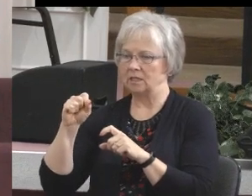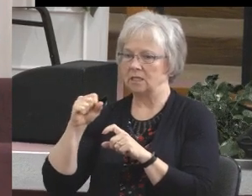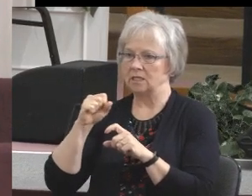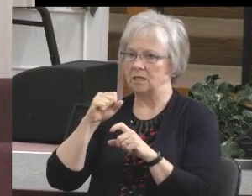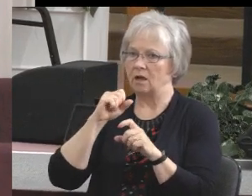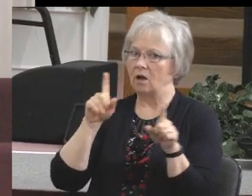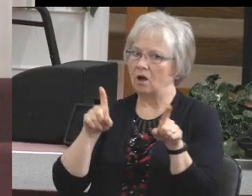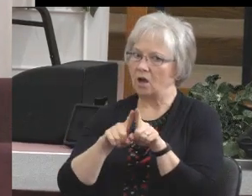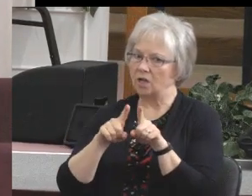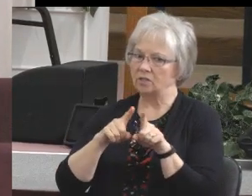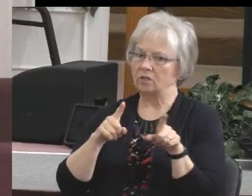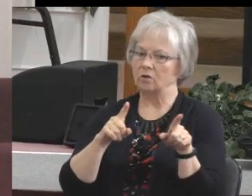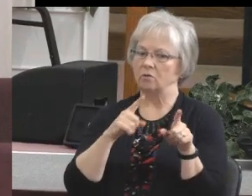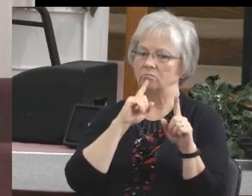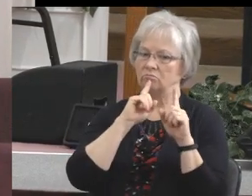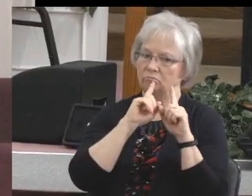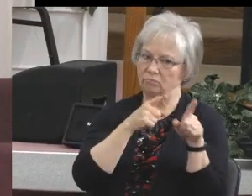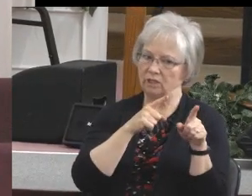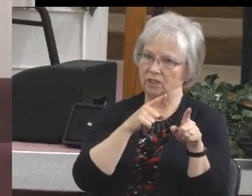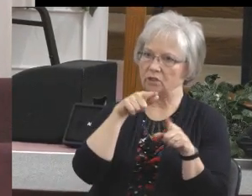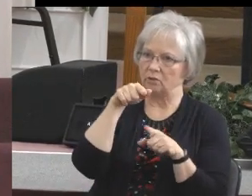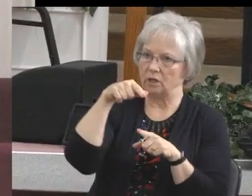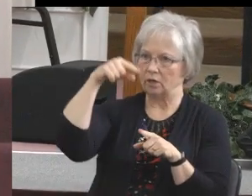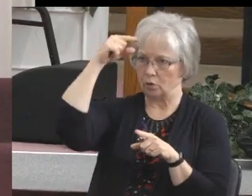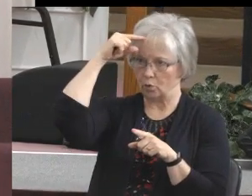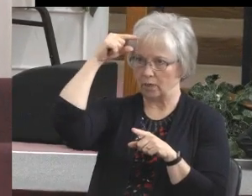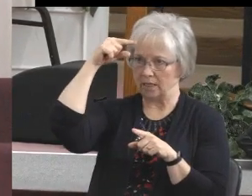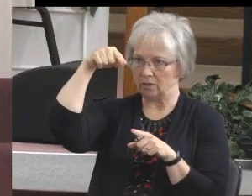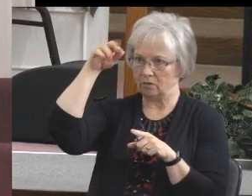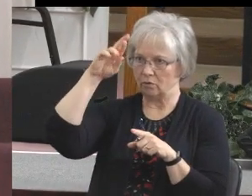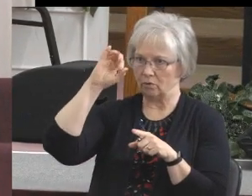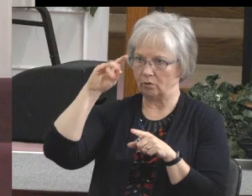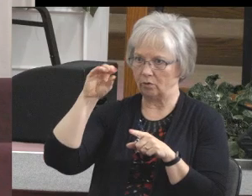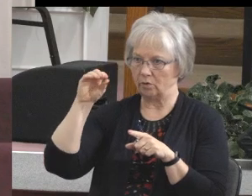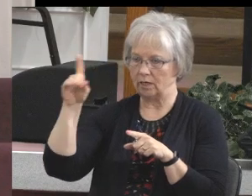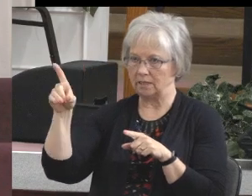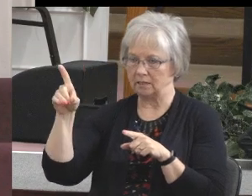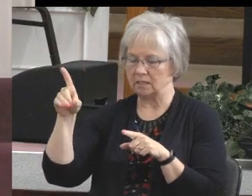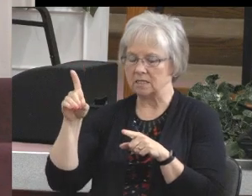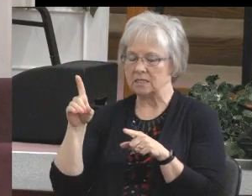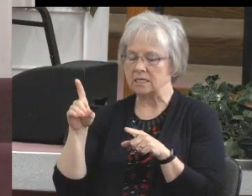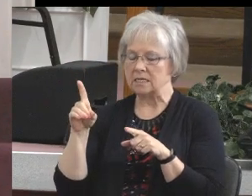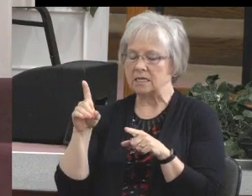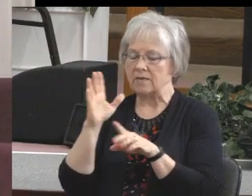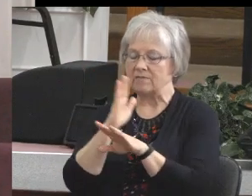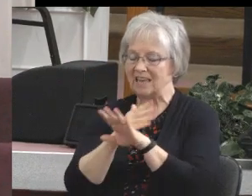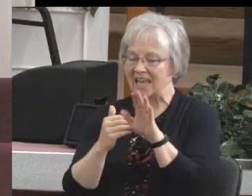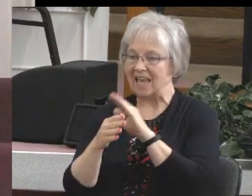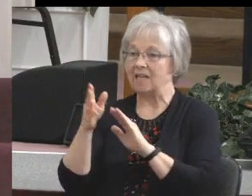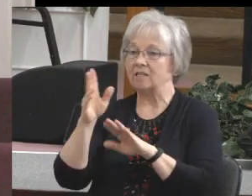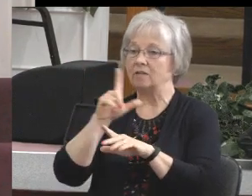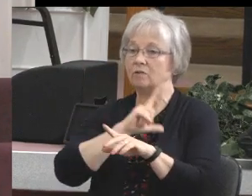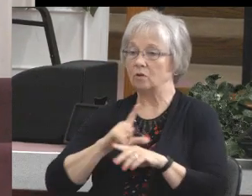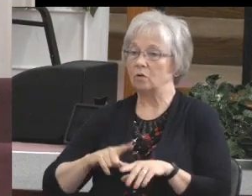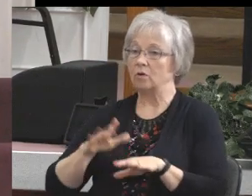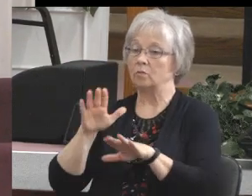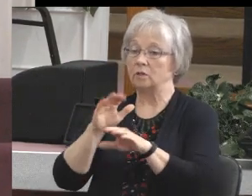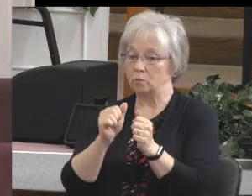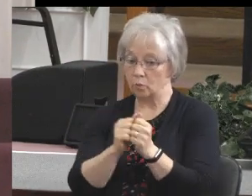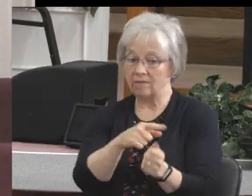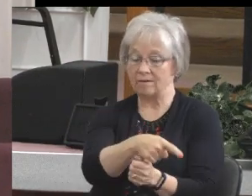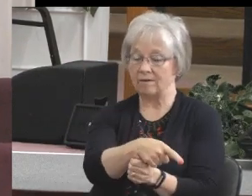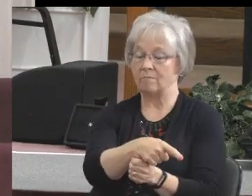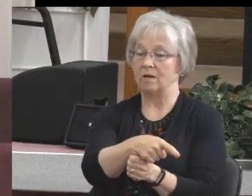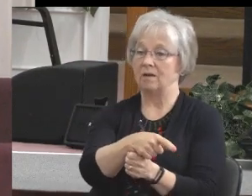also, preaching the Lord Jesus. And the hand of the Lord was with them, and a large number who believed turned to the